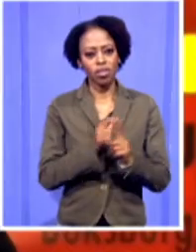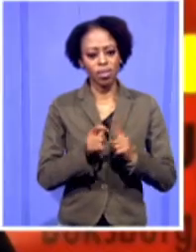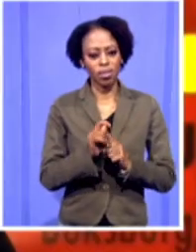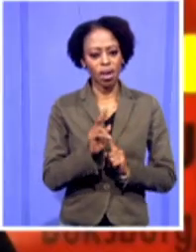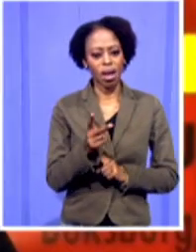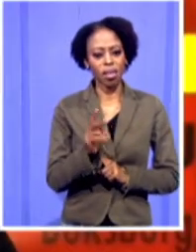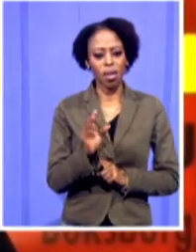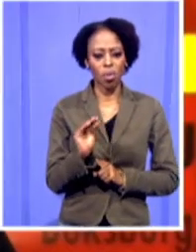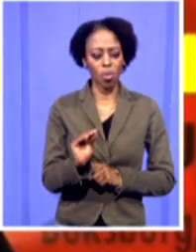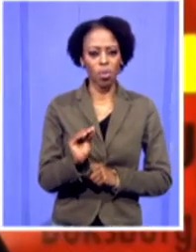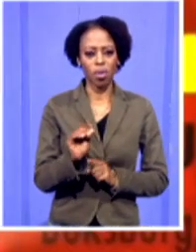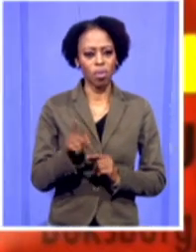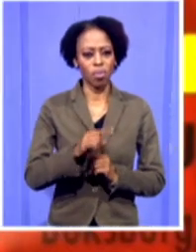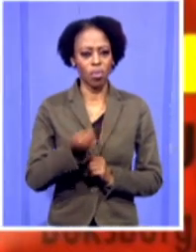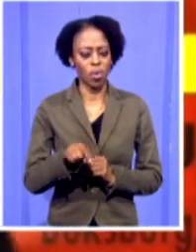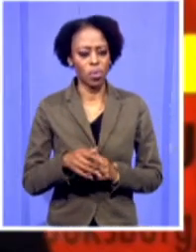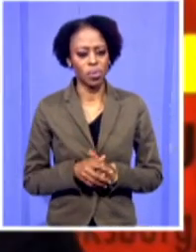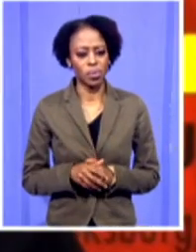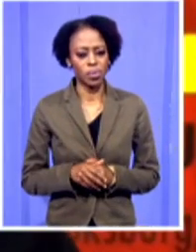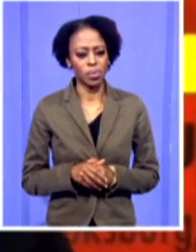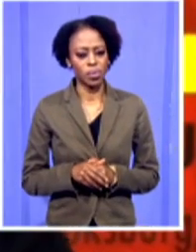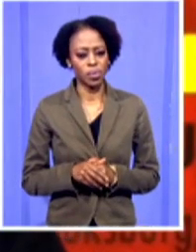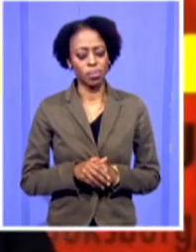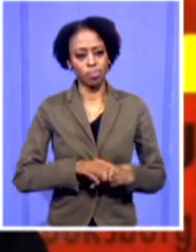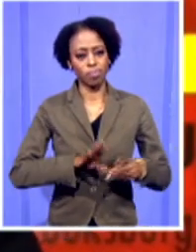incorrect, comrades.